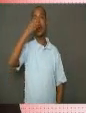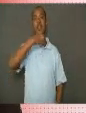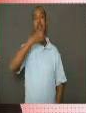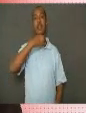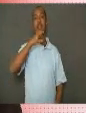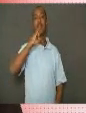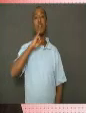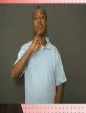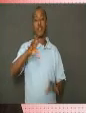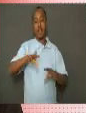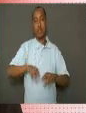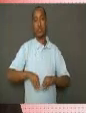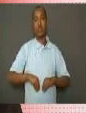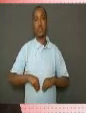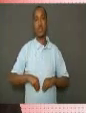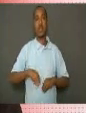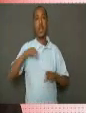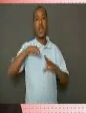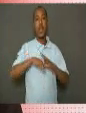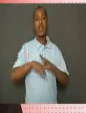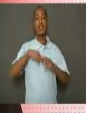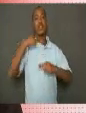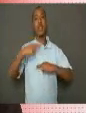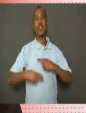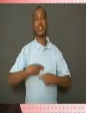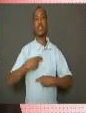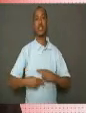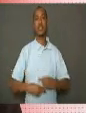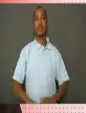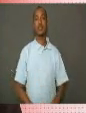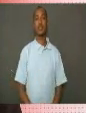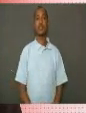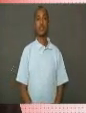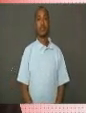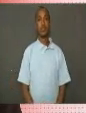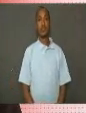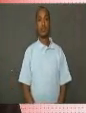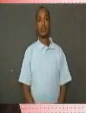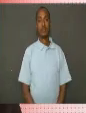heat is absorbed in the reaction.